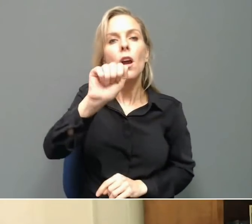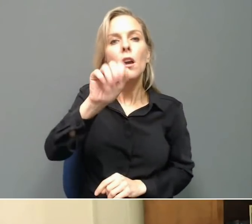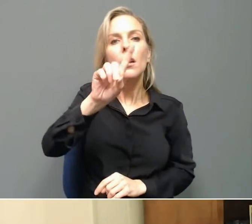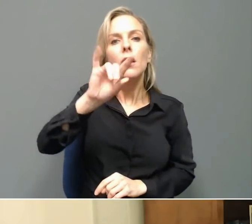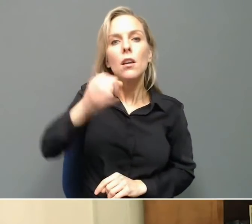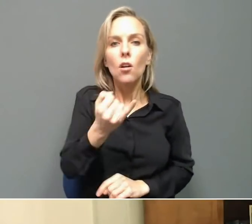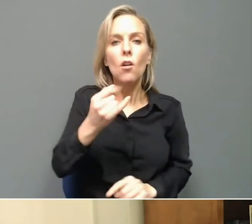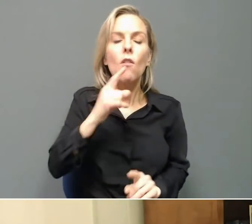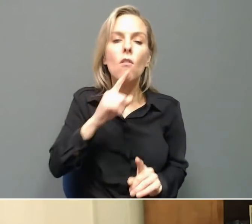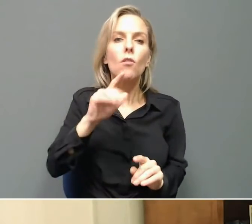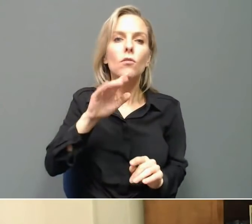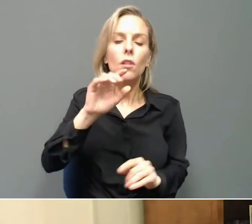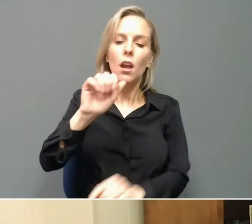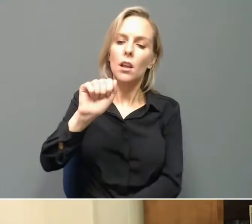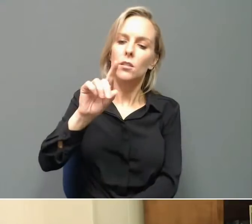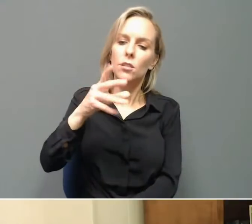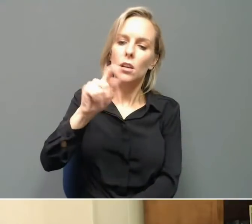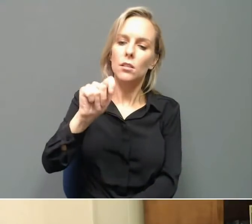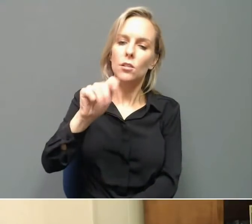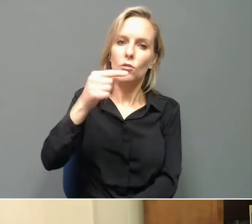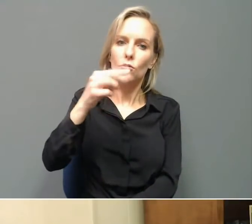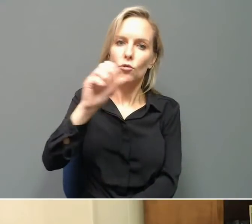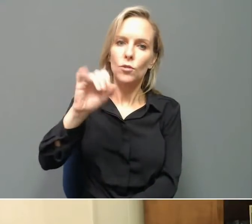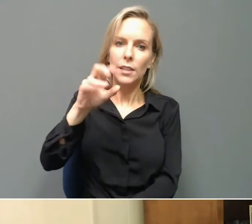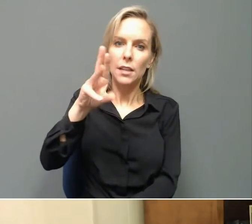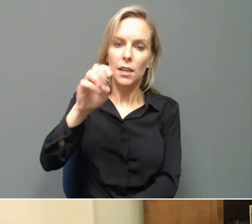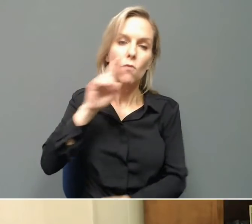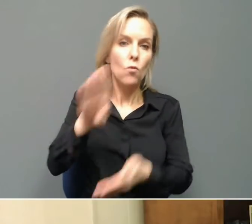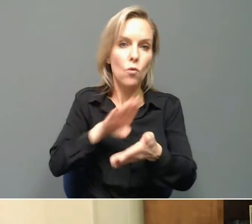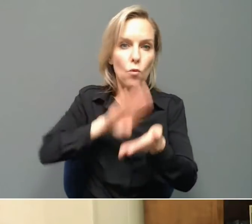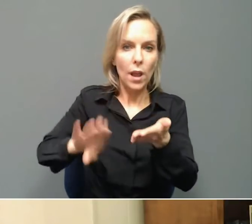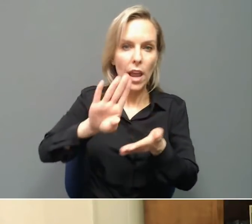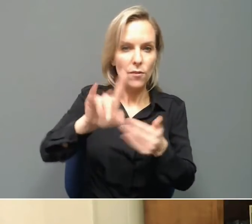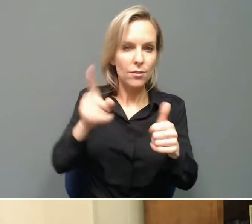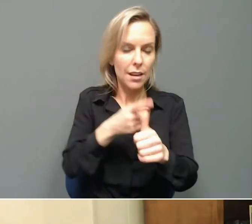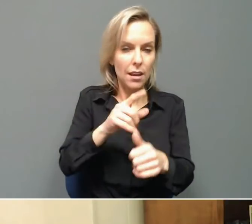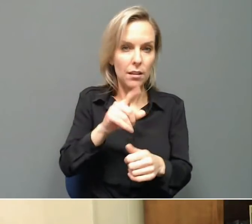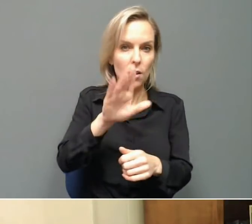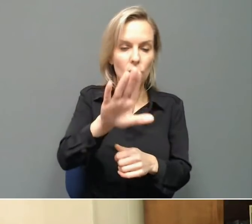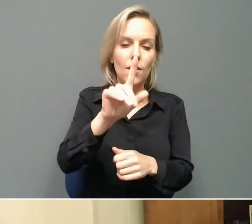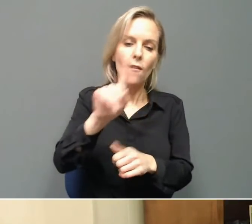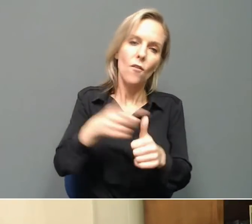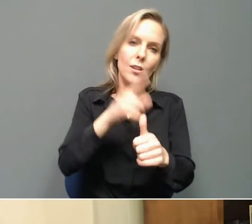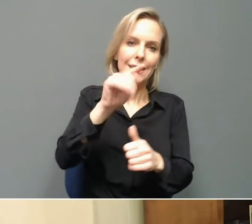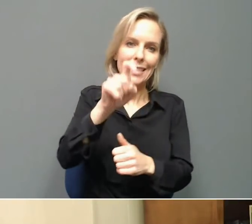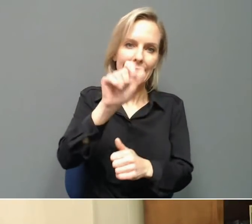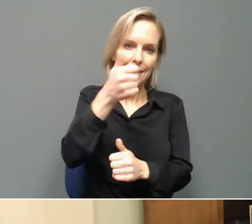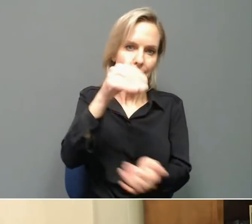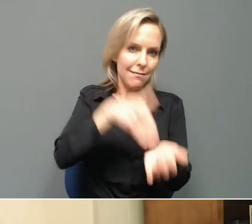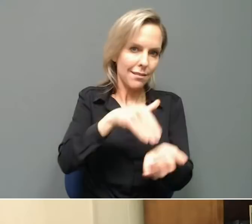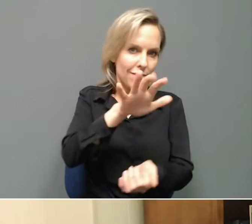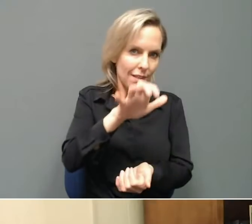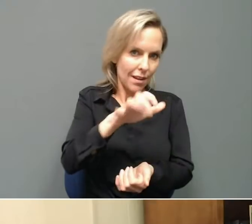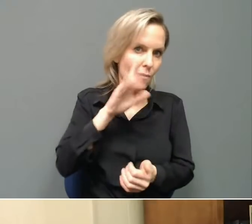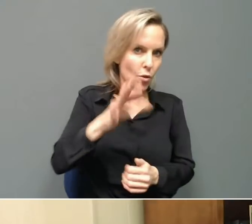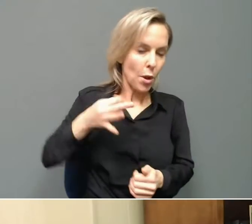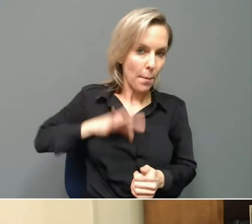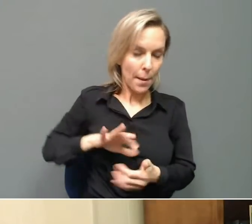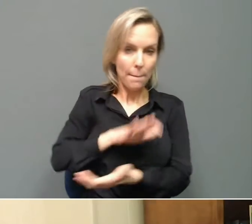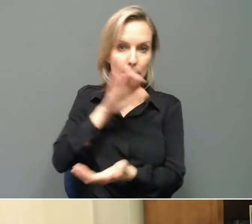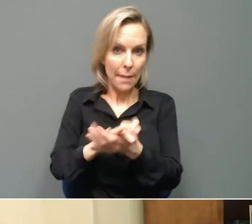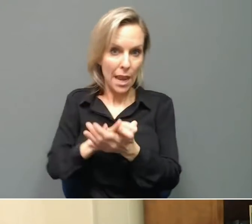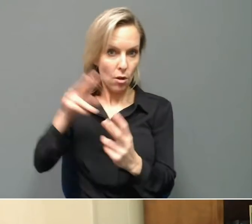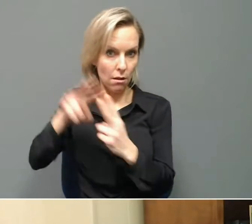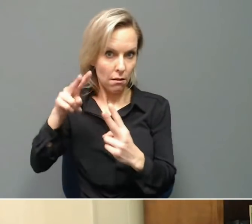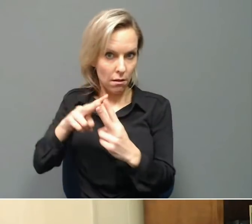or less, it will waive tax on the first $10,200 of benefits. If you're a married couple with an